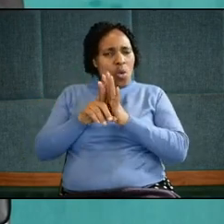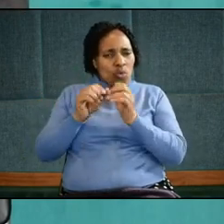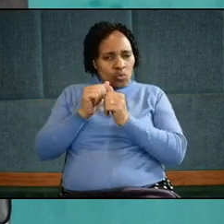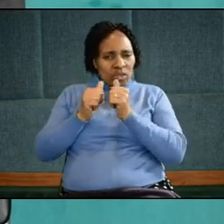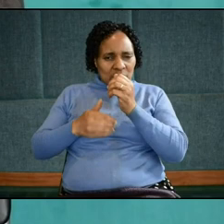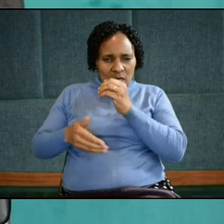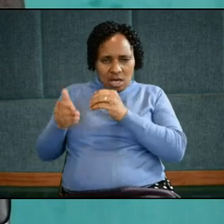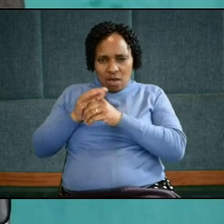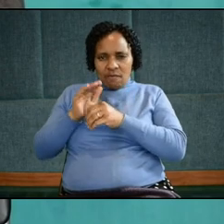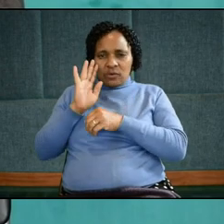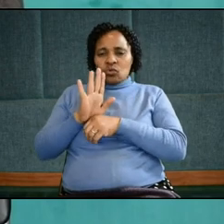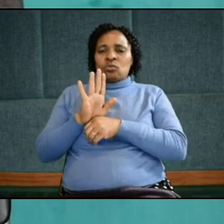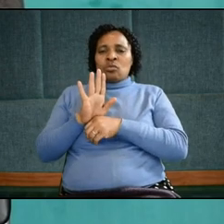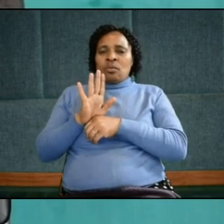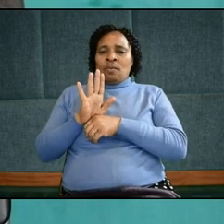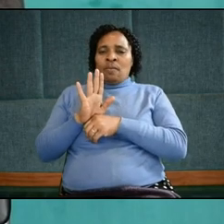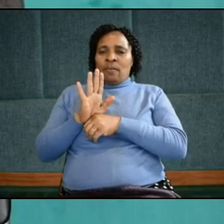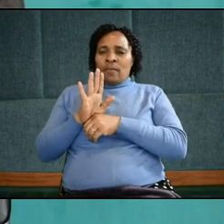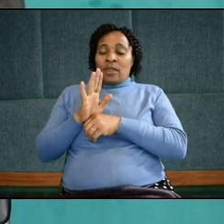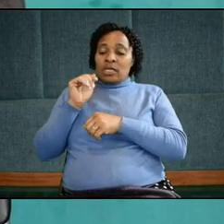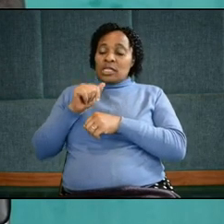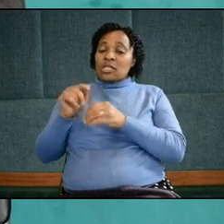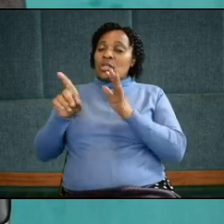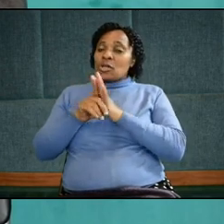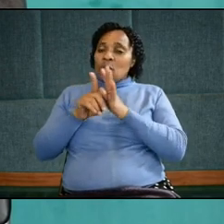you. And that law